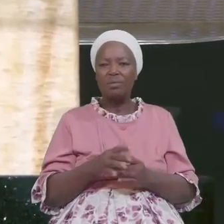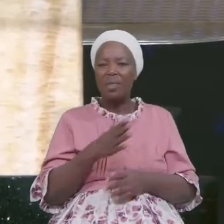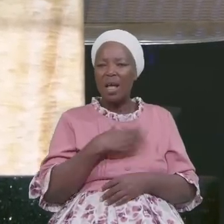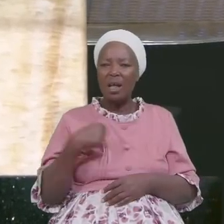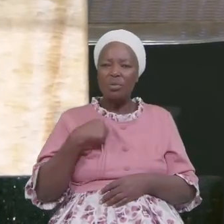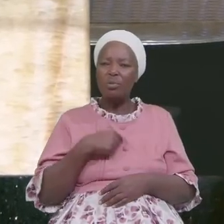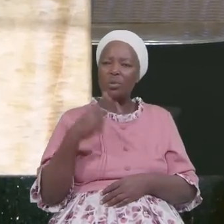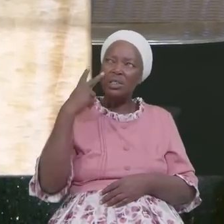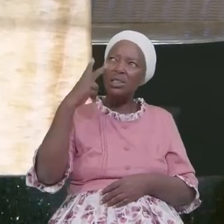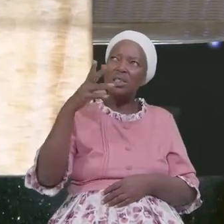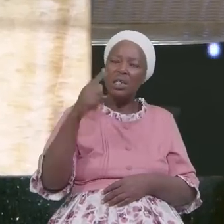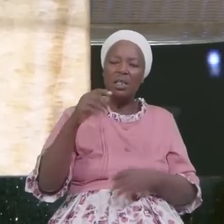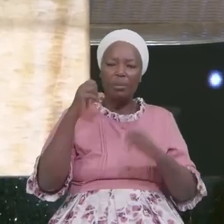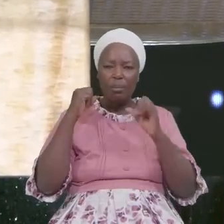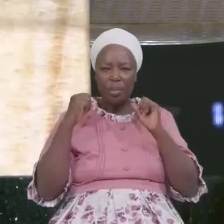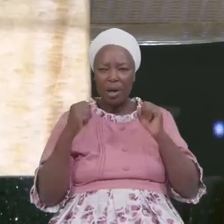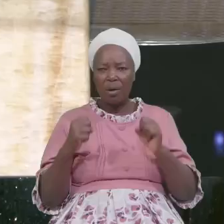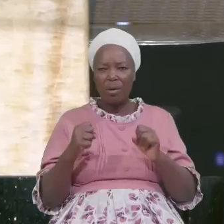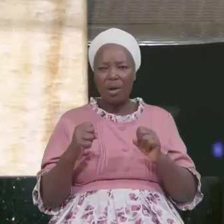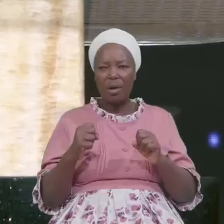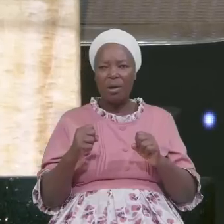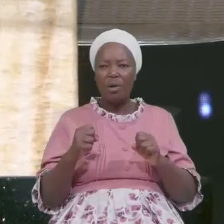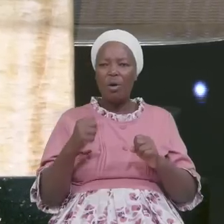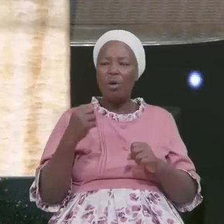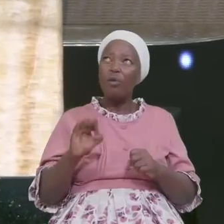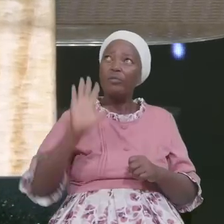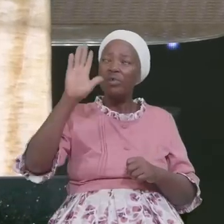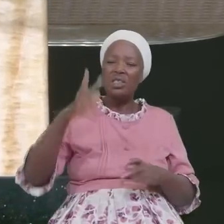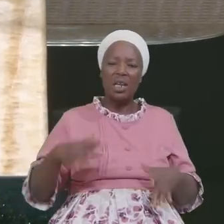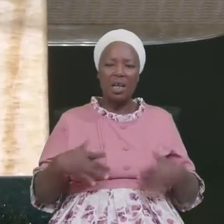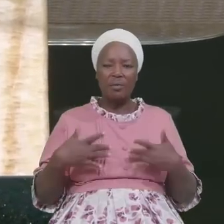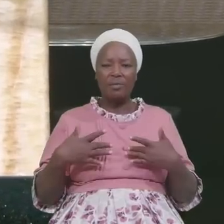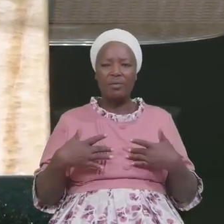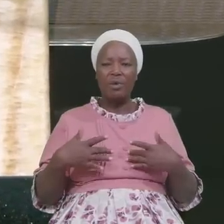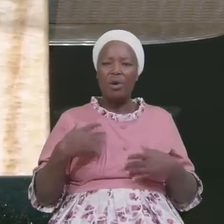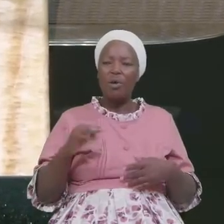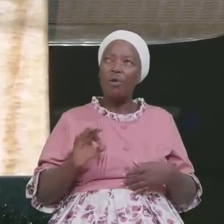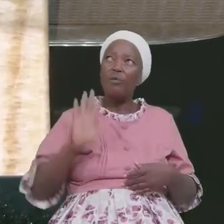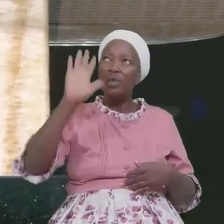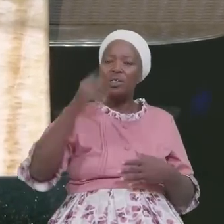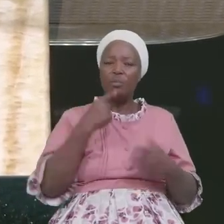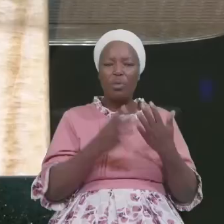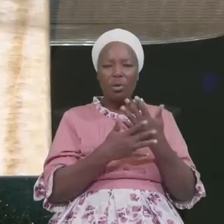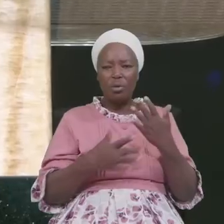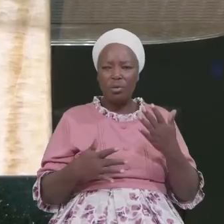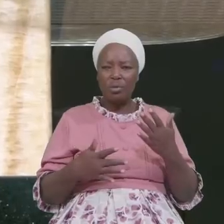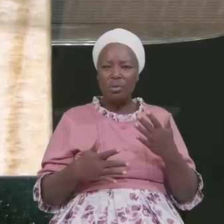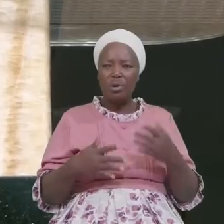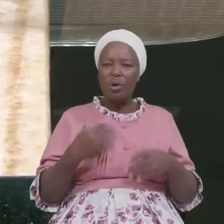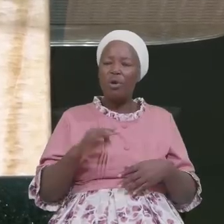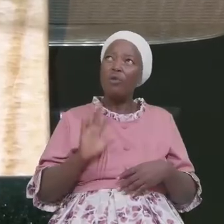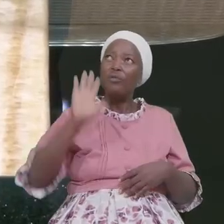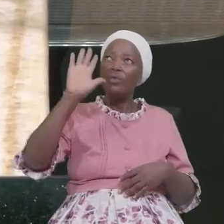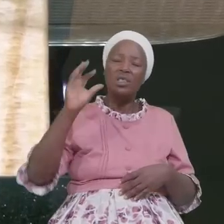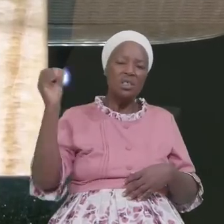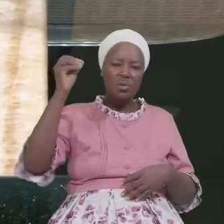see the power of his life, of his blood, of his